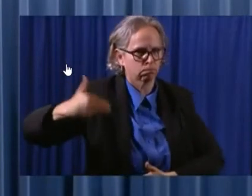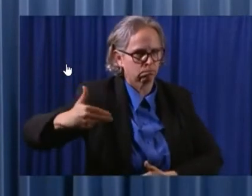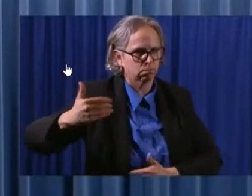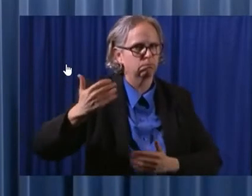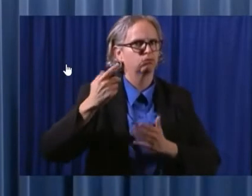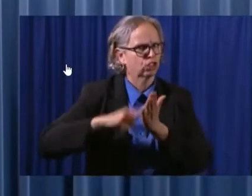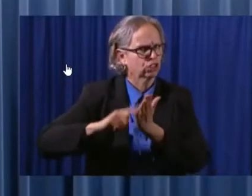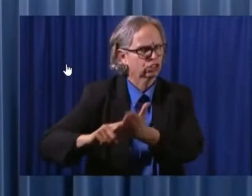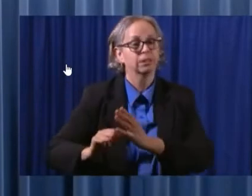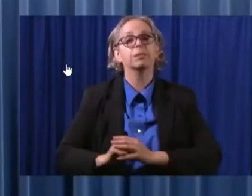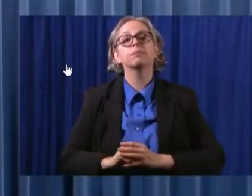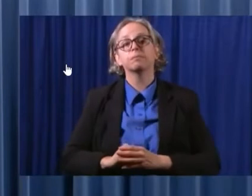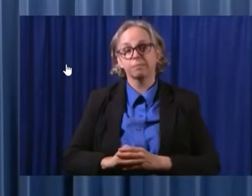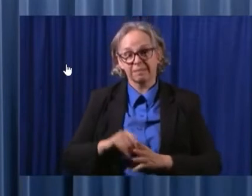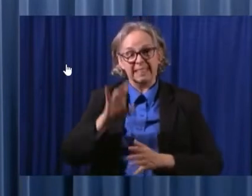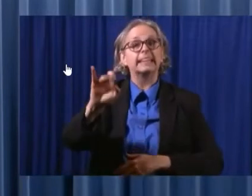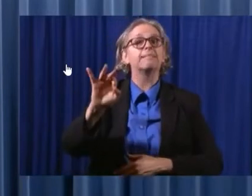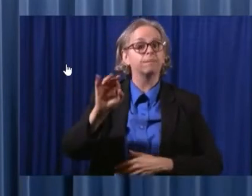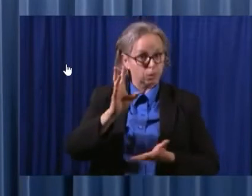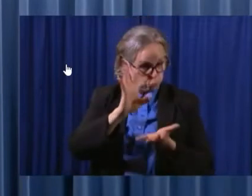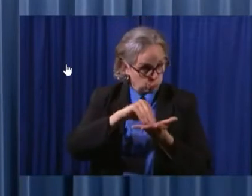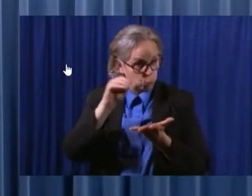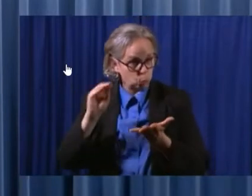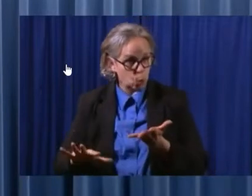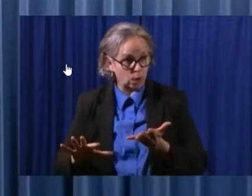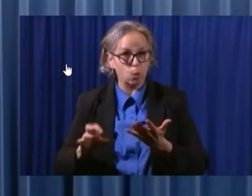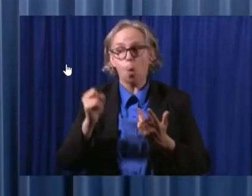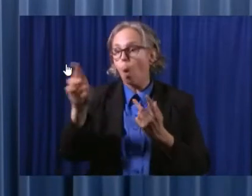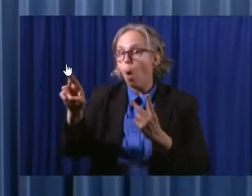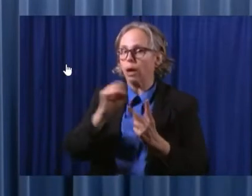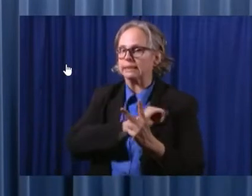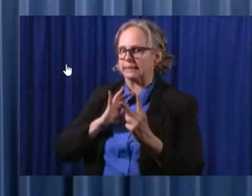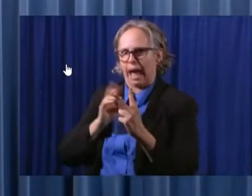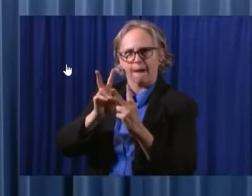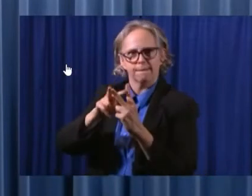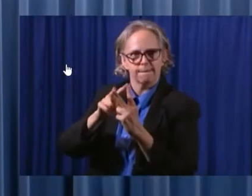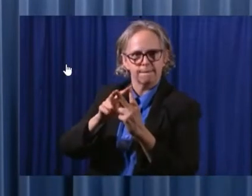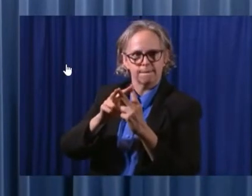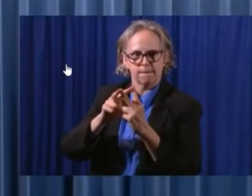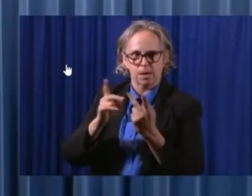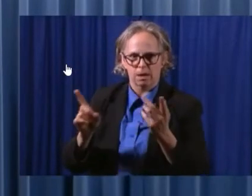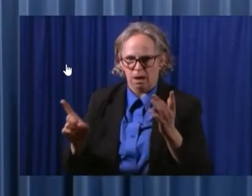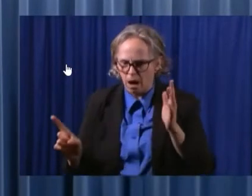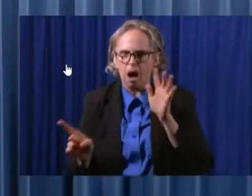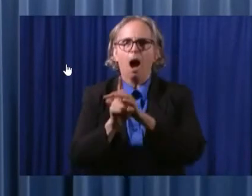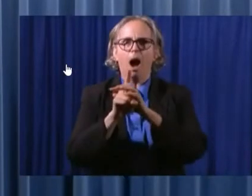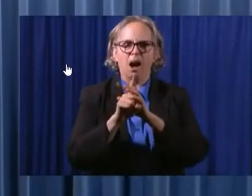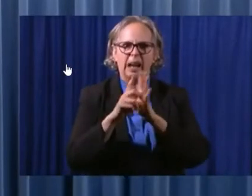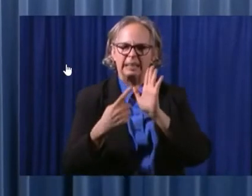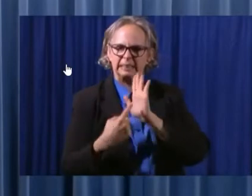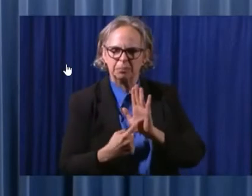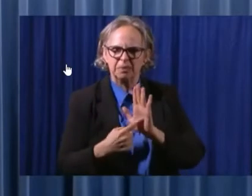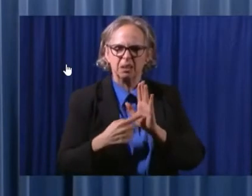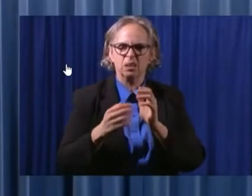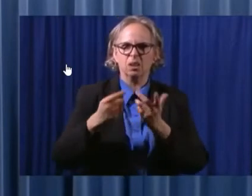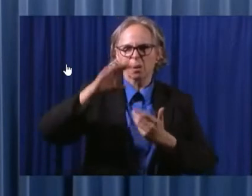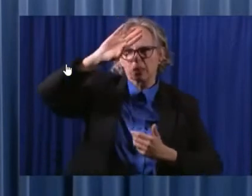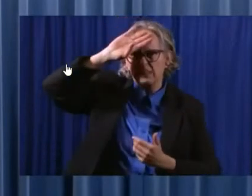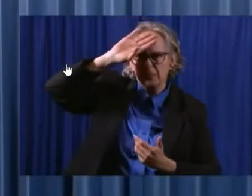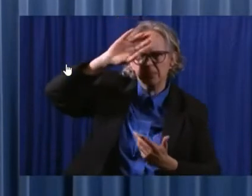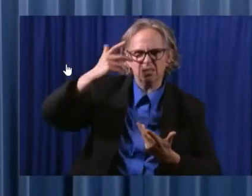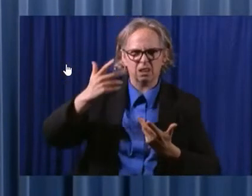they develop symptoms or a temperature at school, and they must refer them to an appropriate health care provider or a testing site. Further,